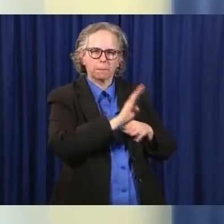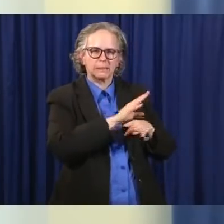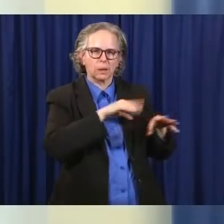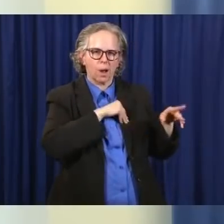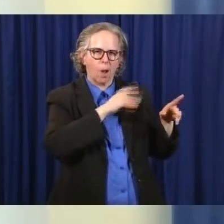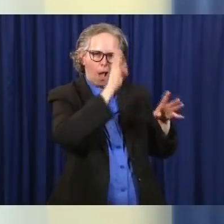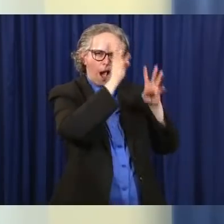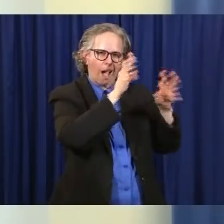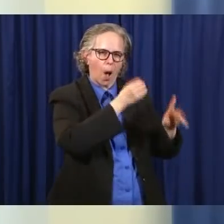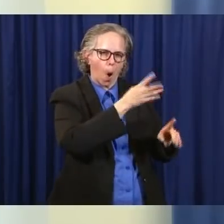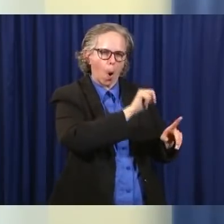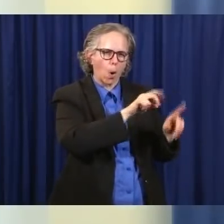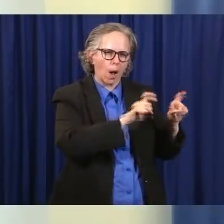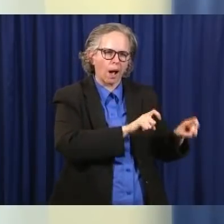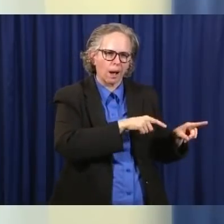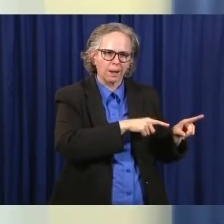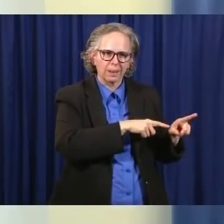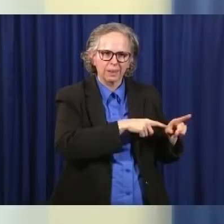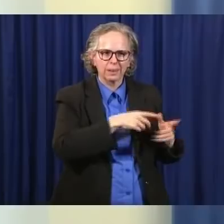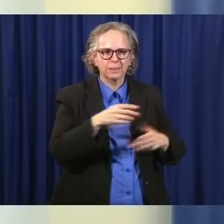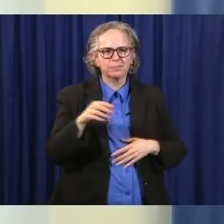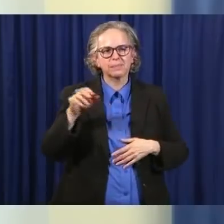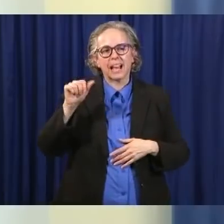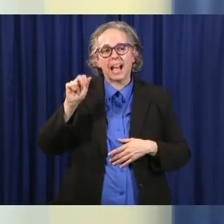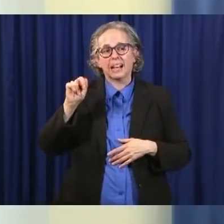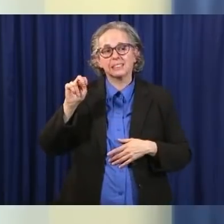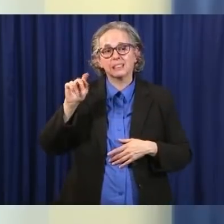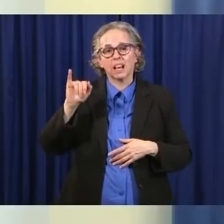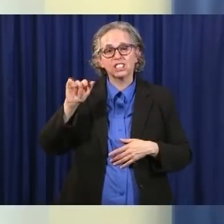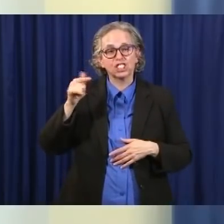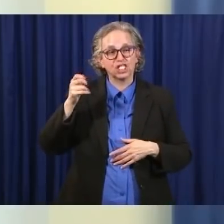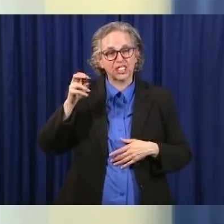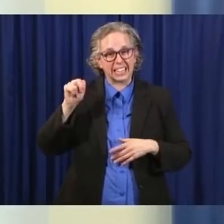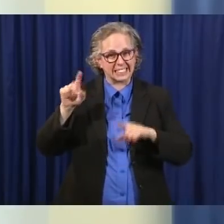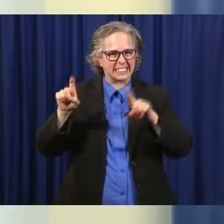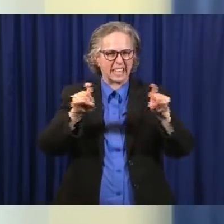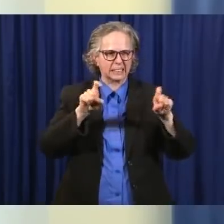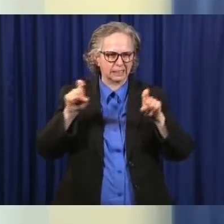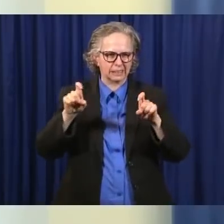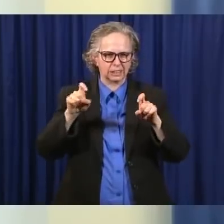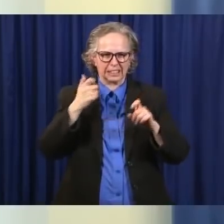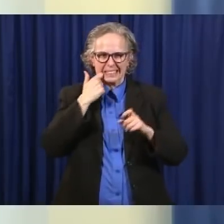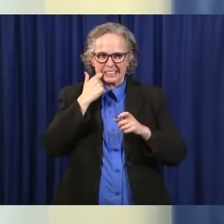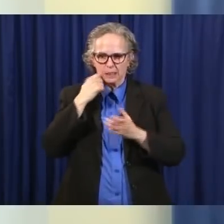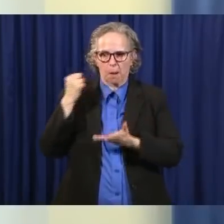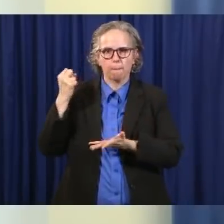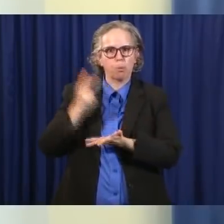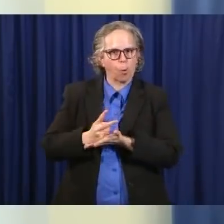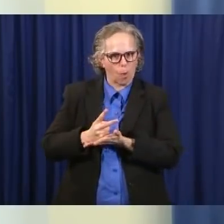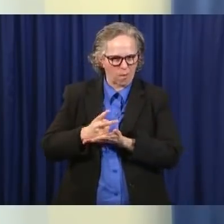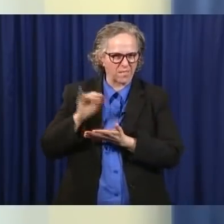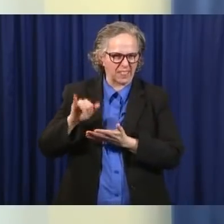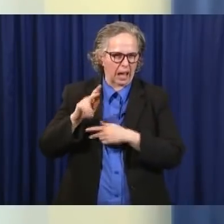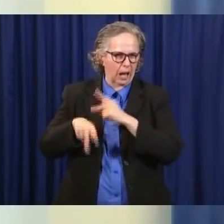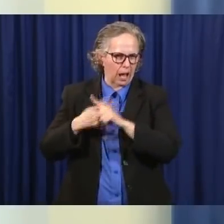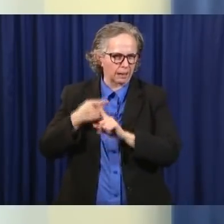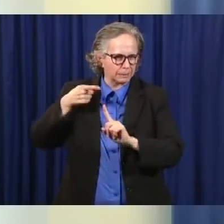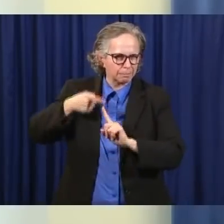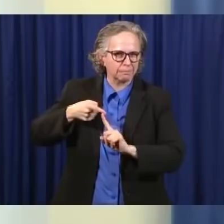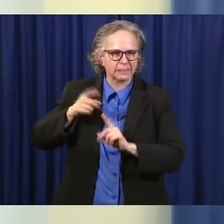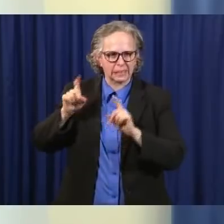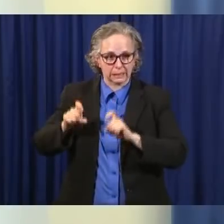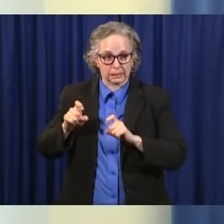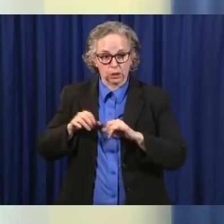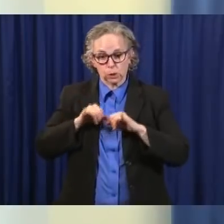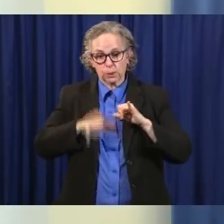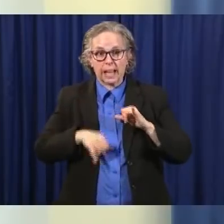testing just hit and got approval this week. That's even a stay at home and do a test. So I think a lot of